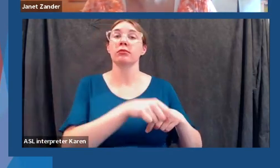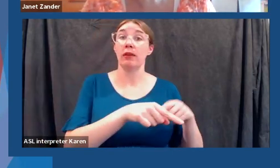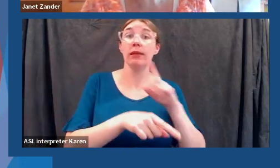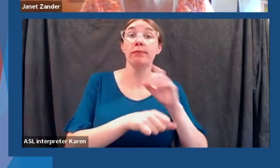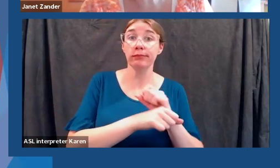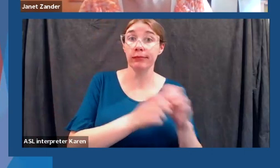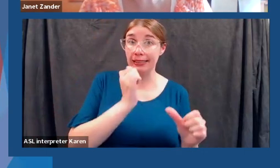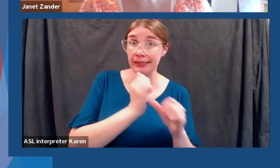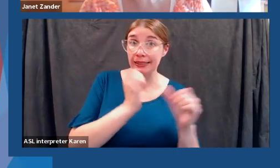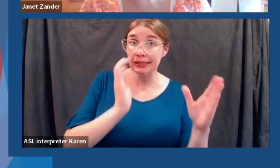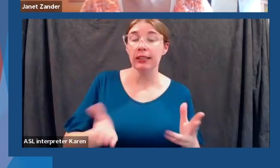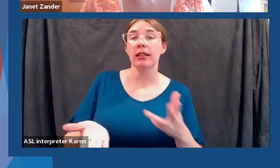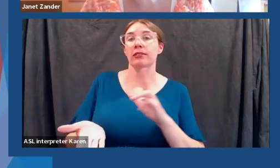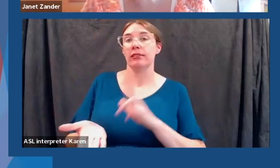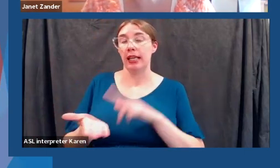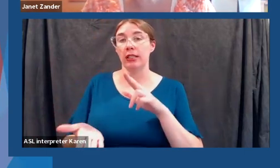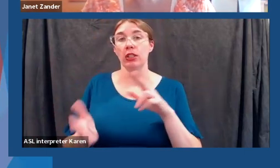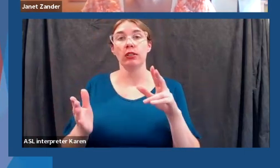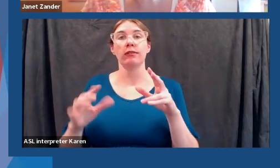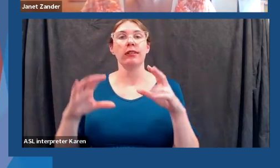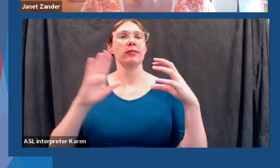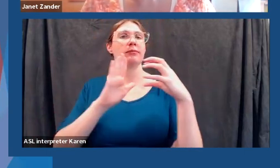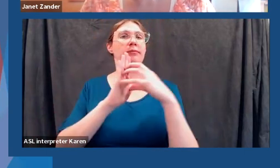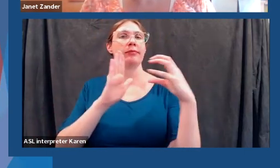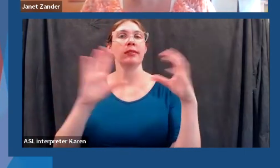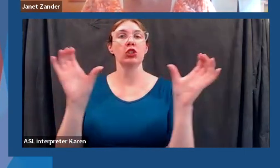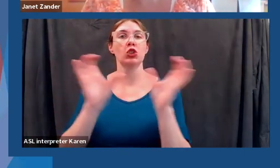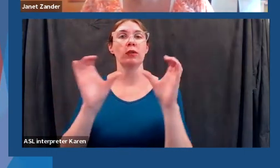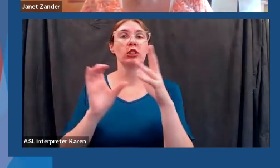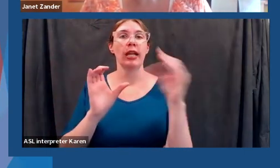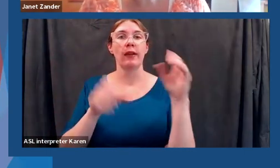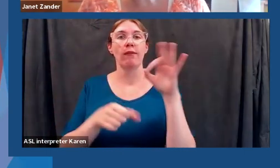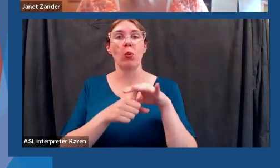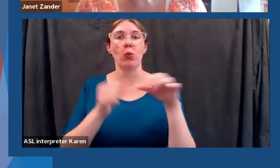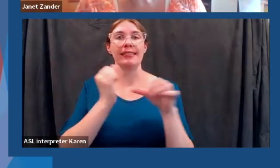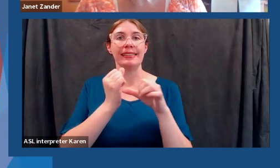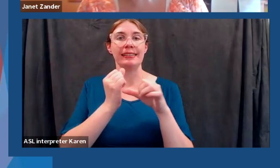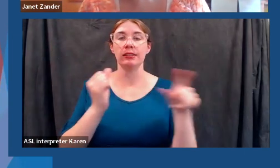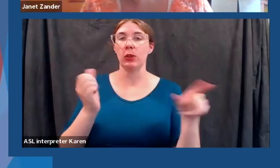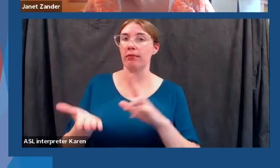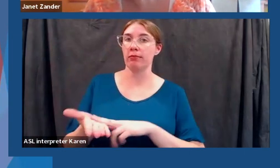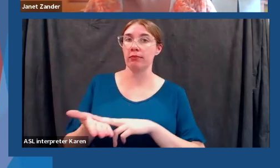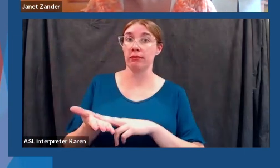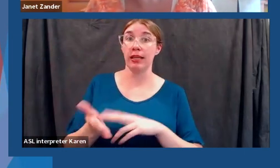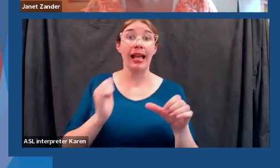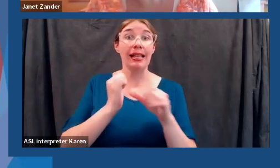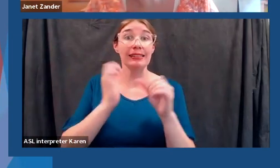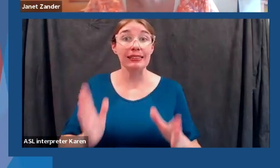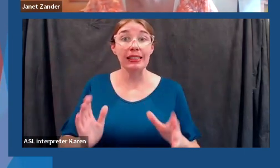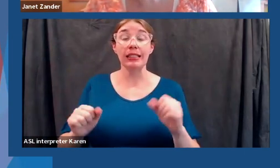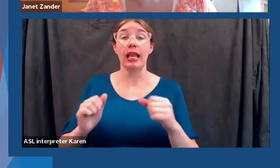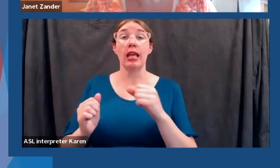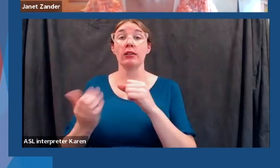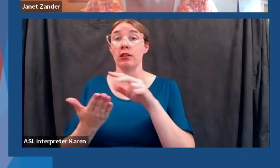the certification of voter assistance section on that ballot. The assistant can read the ballot to the voter, fill it out under